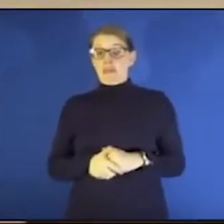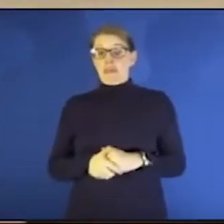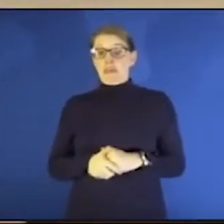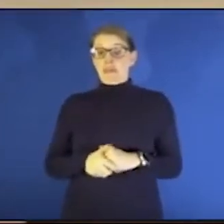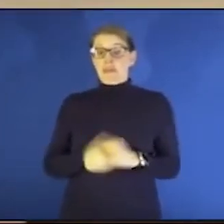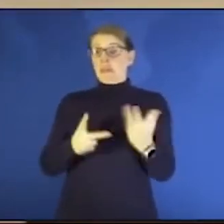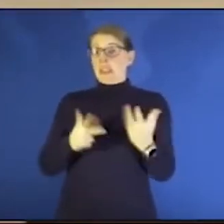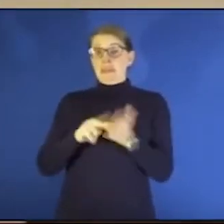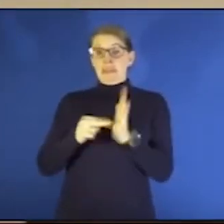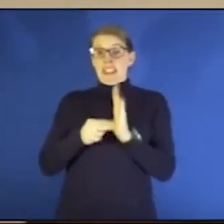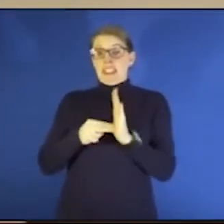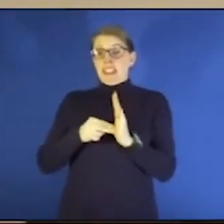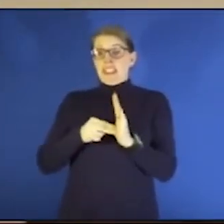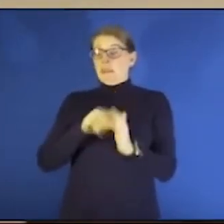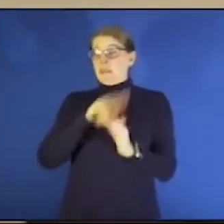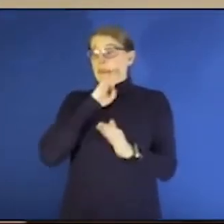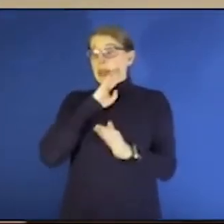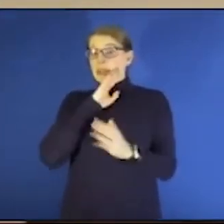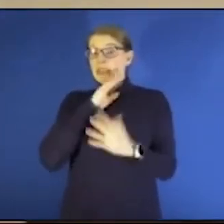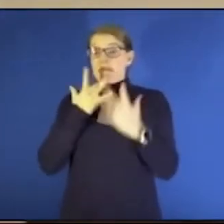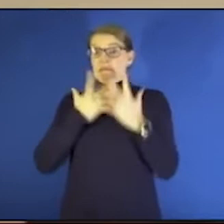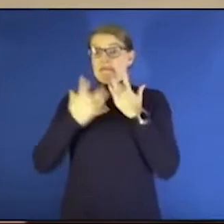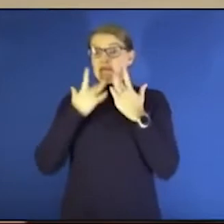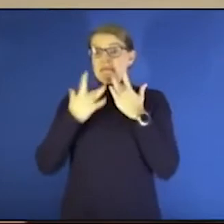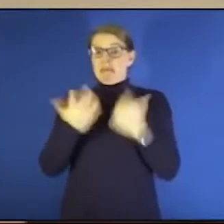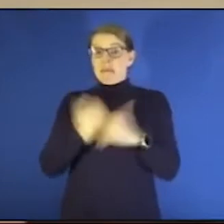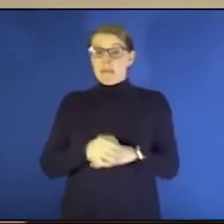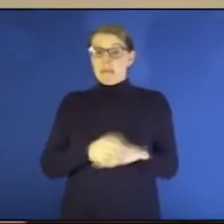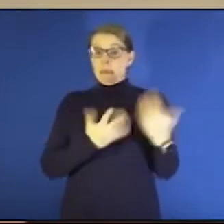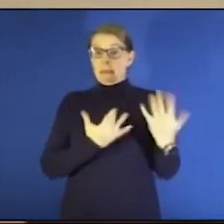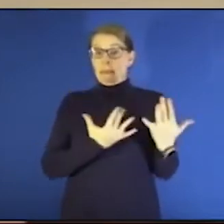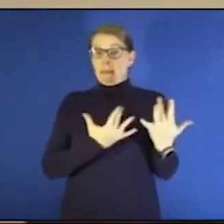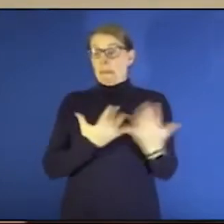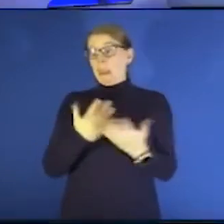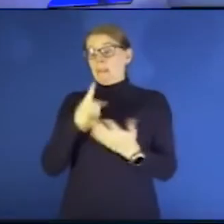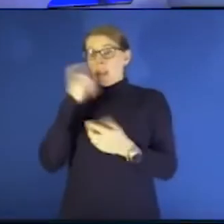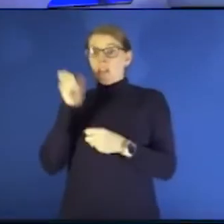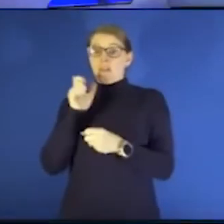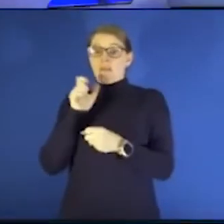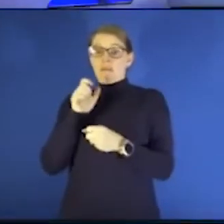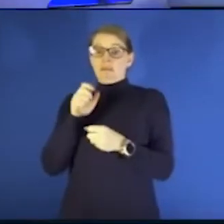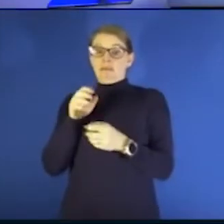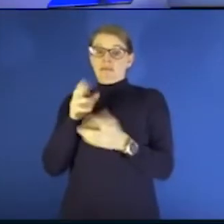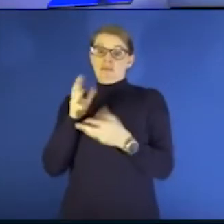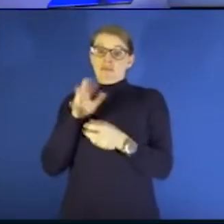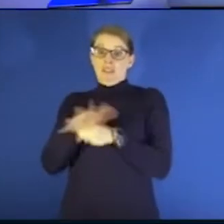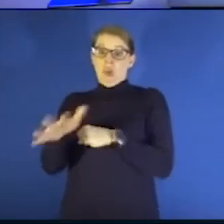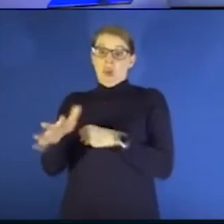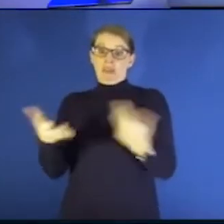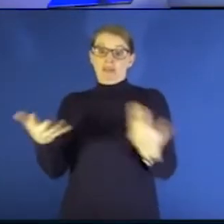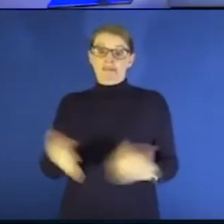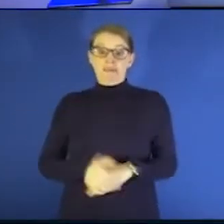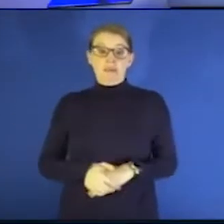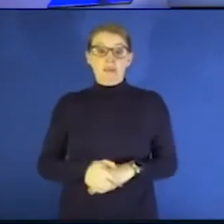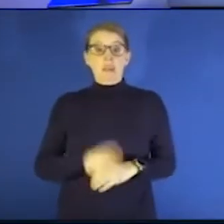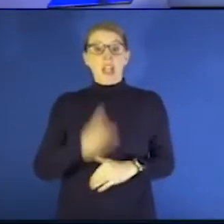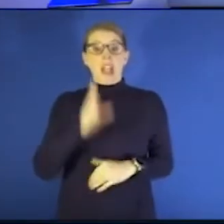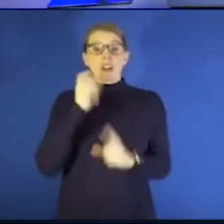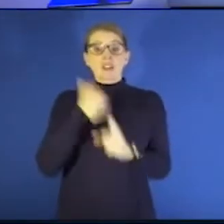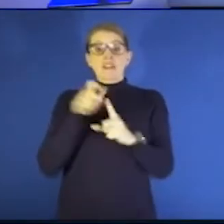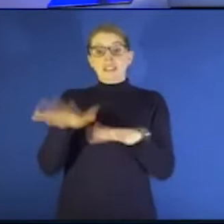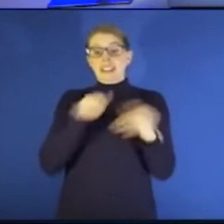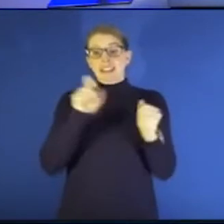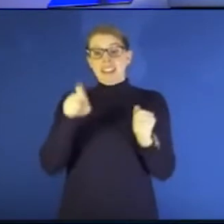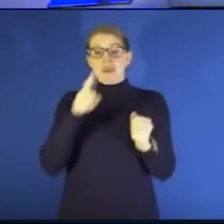that we're always running close to full. Dr. Douglas, I know you have to get going. We really appreciate you being with